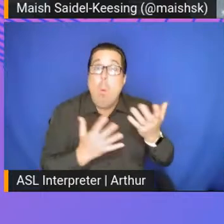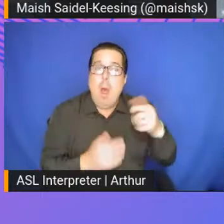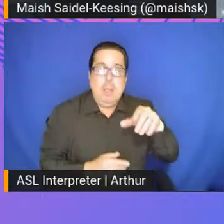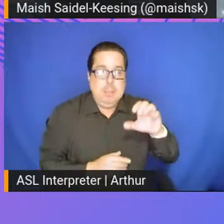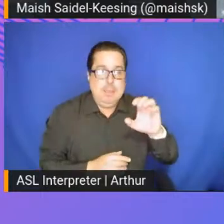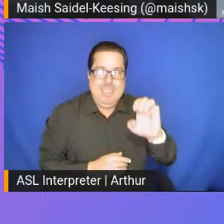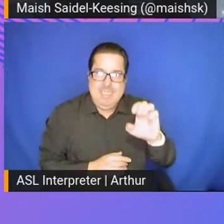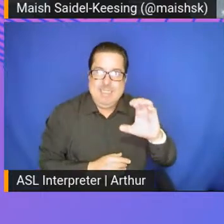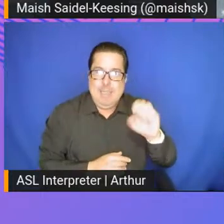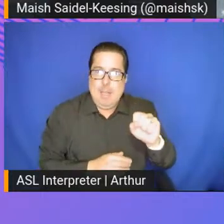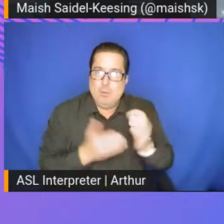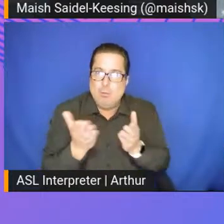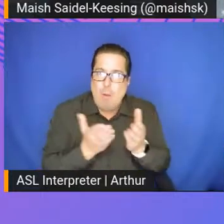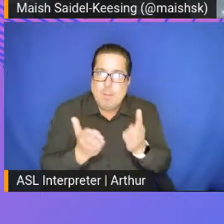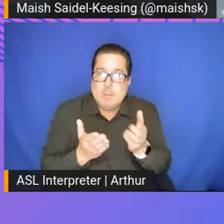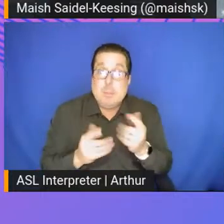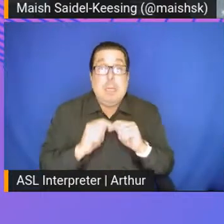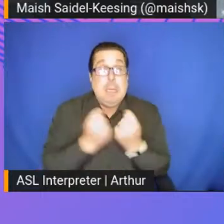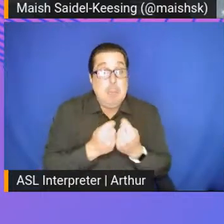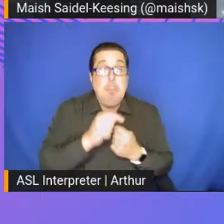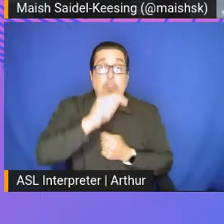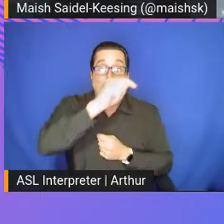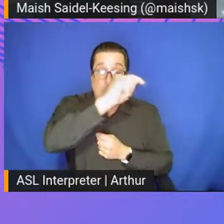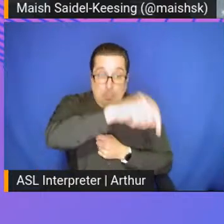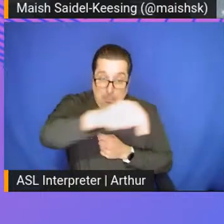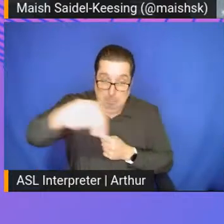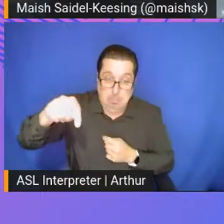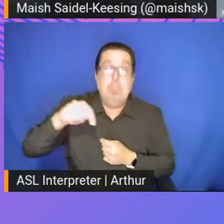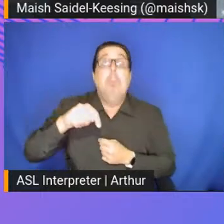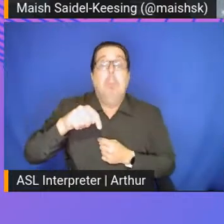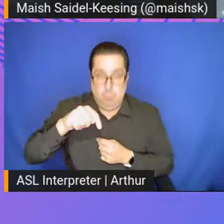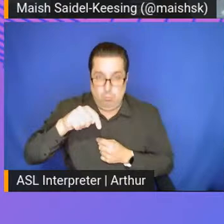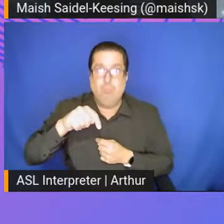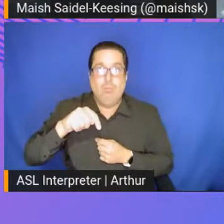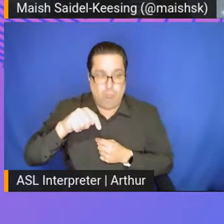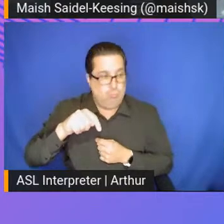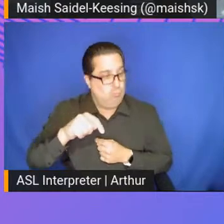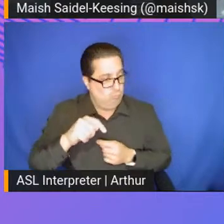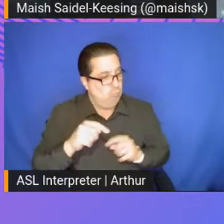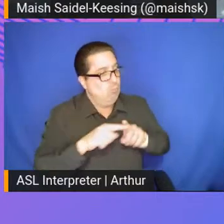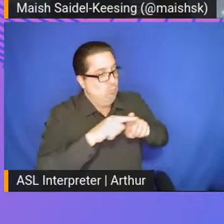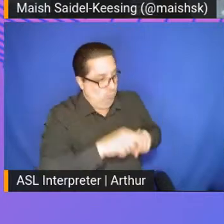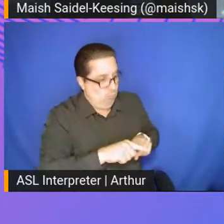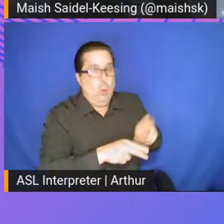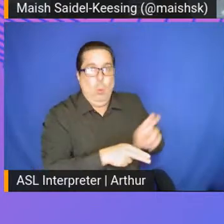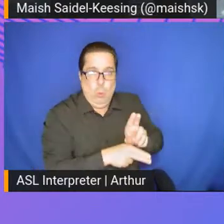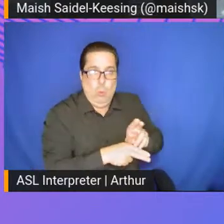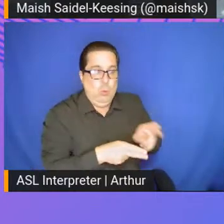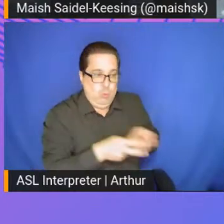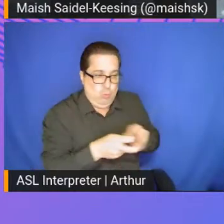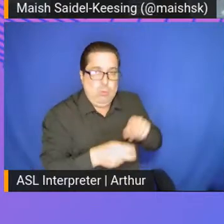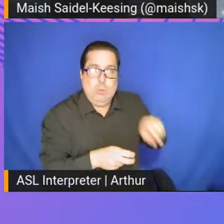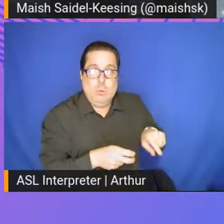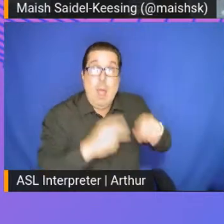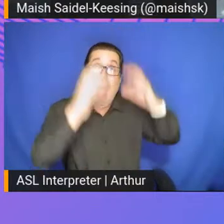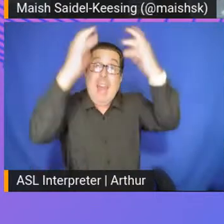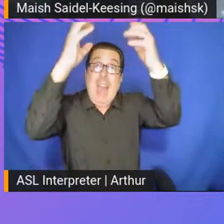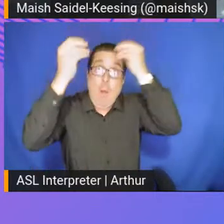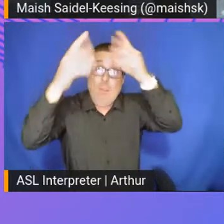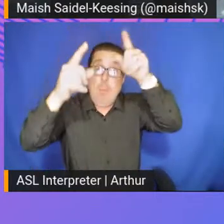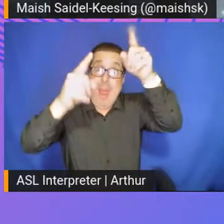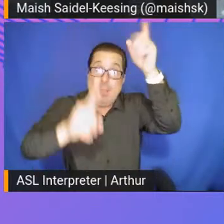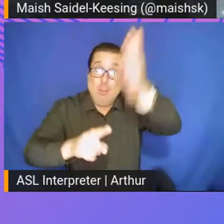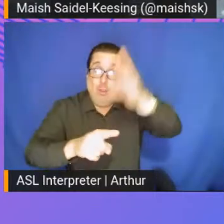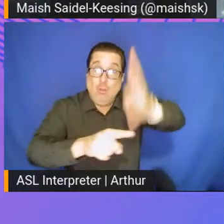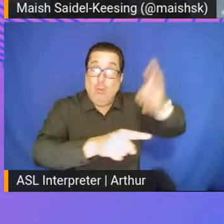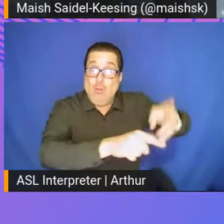then the teams were then able to start using that instead of CloudFormation directly in their repo. They